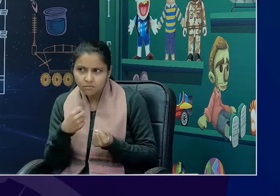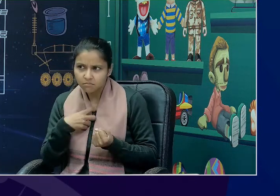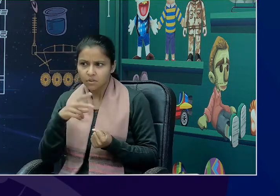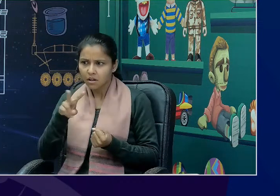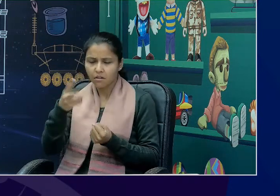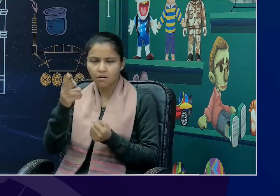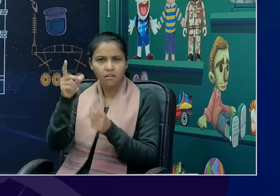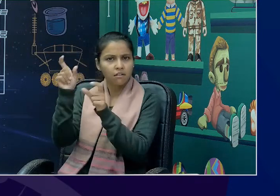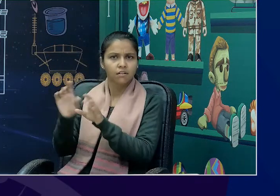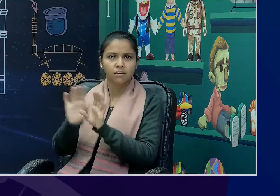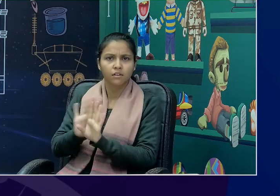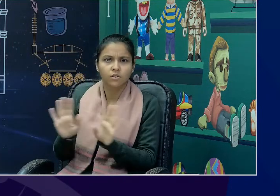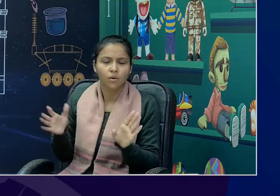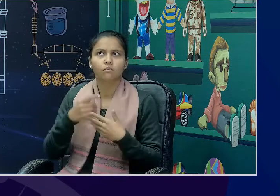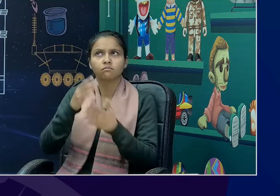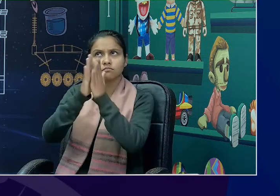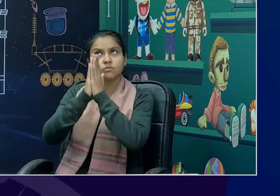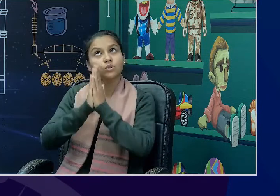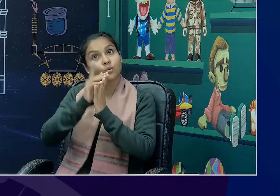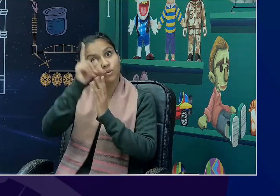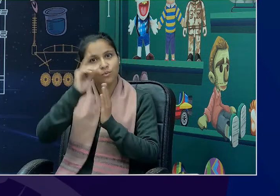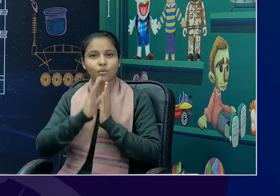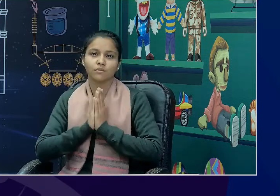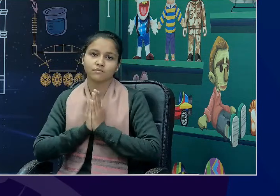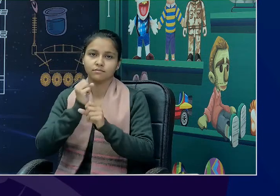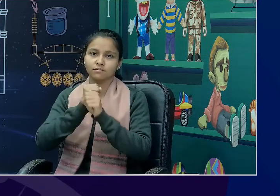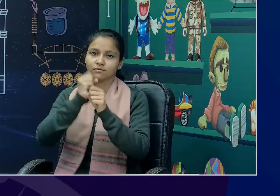that is above God.